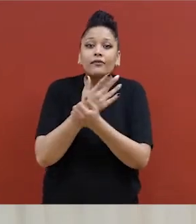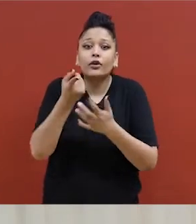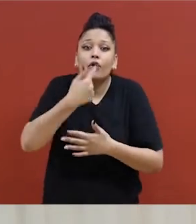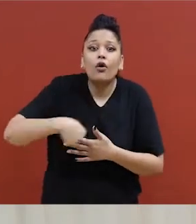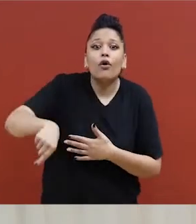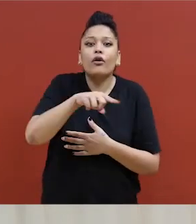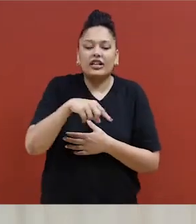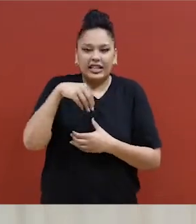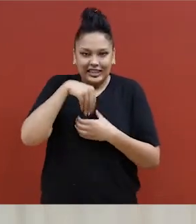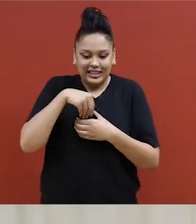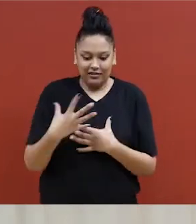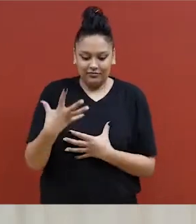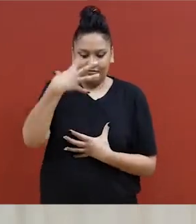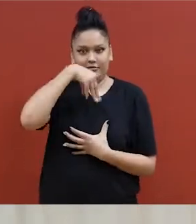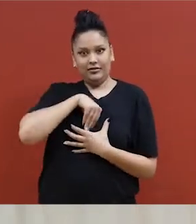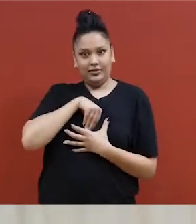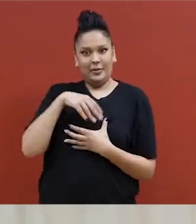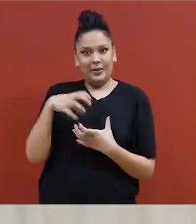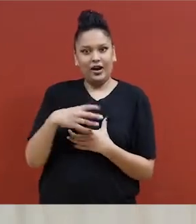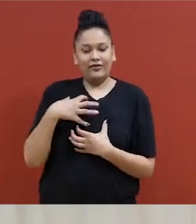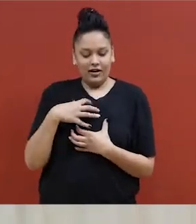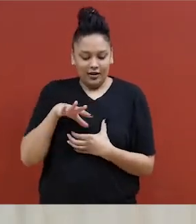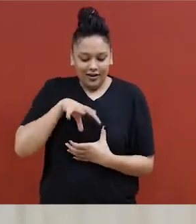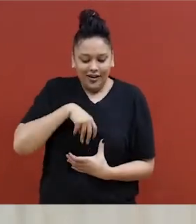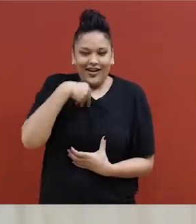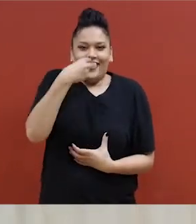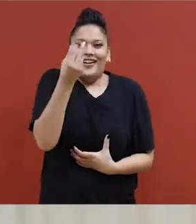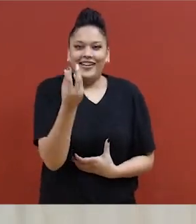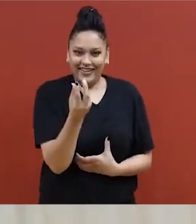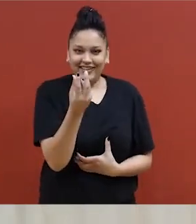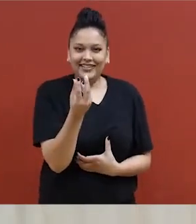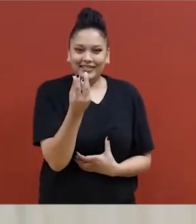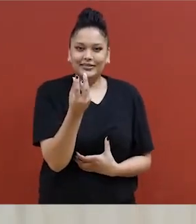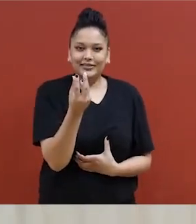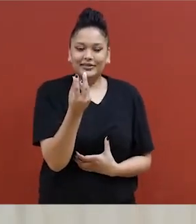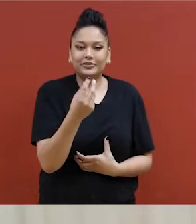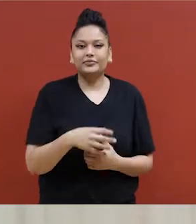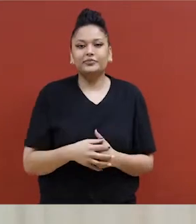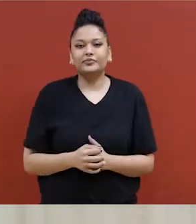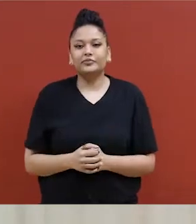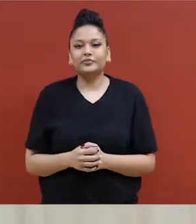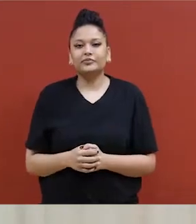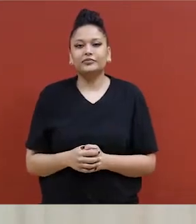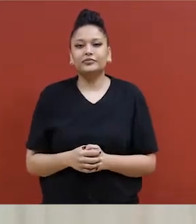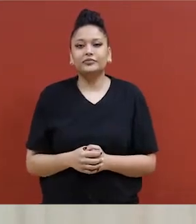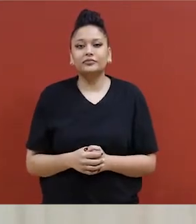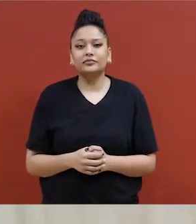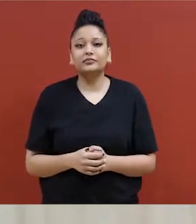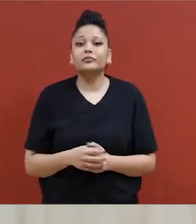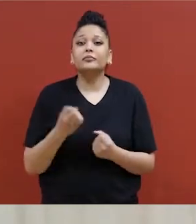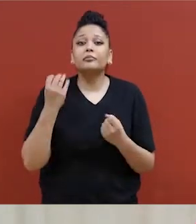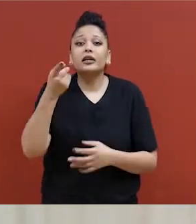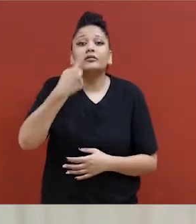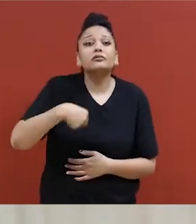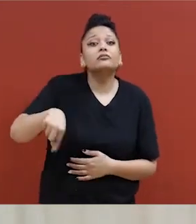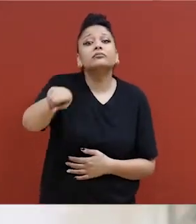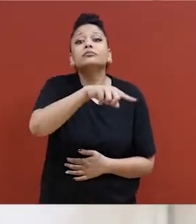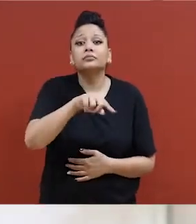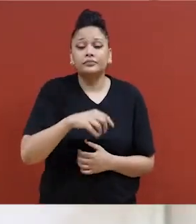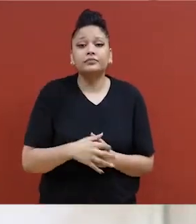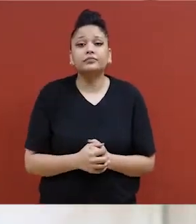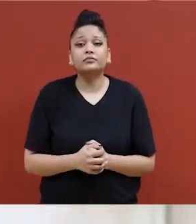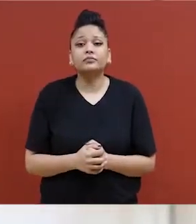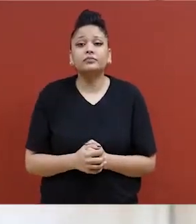in all of us. It's all about finding it and discovering it. And for many of